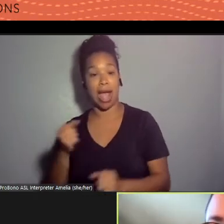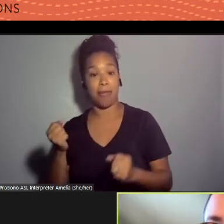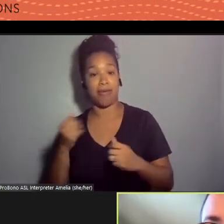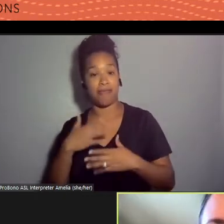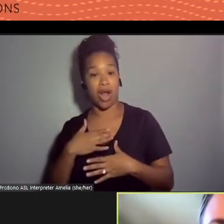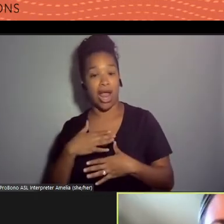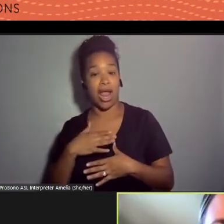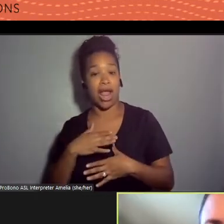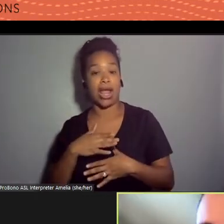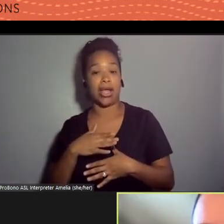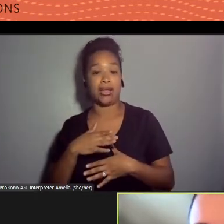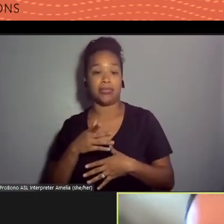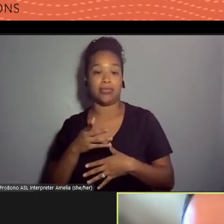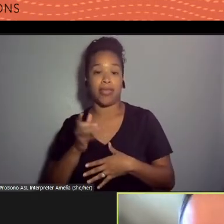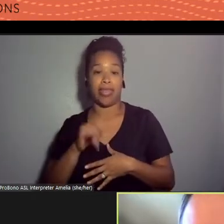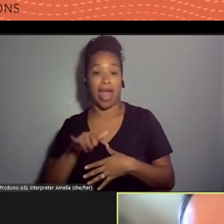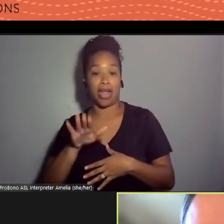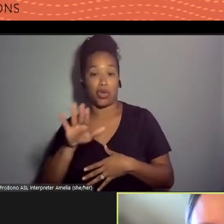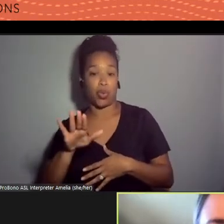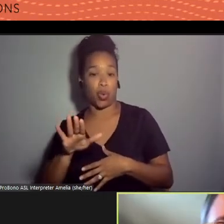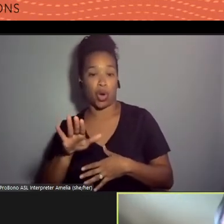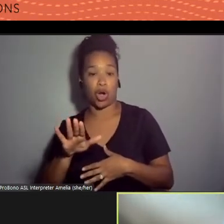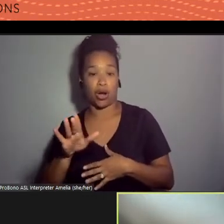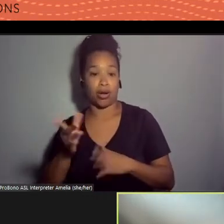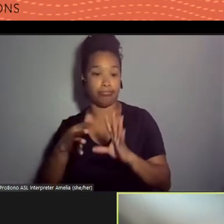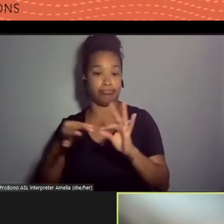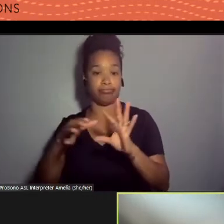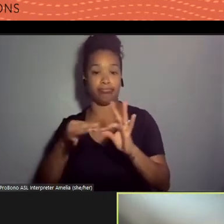still appallingly relevant.